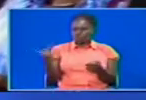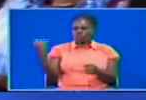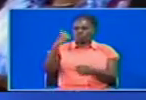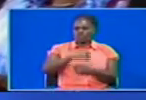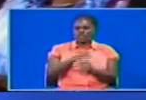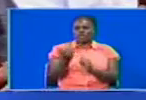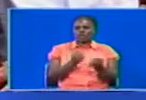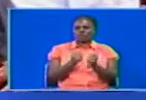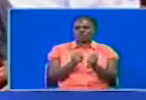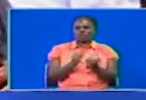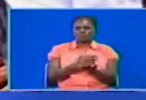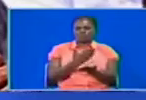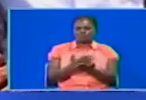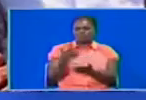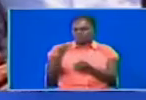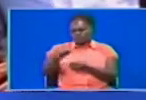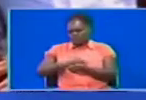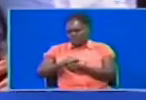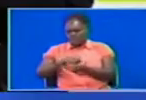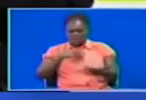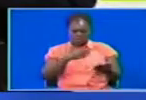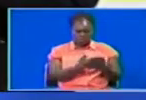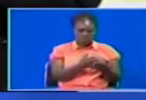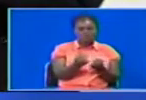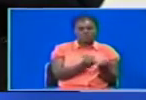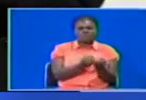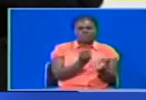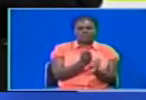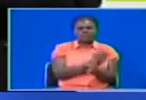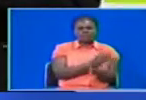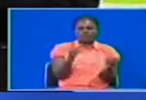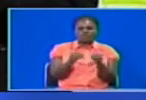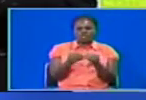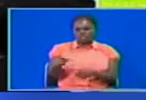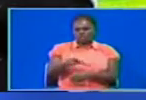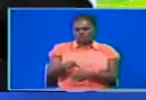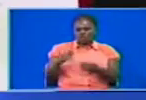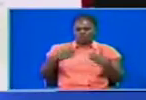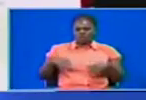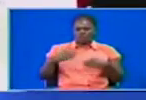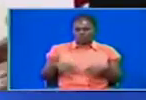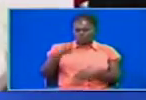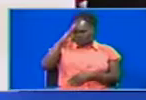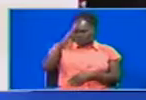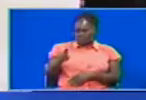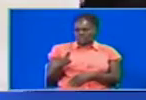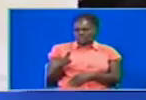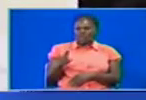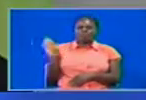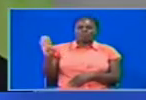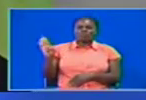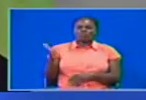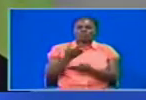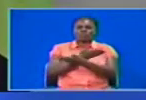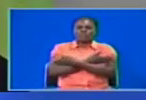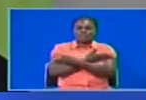tournament that will run between Friday to Saturday before facing off with the local pros on Sunday for the blue jacket, and the total prize